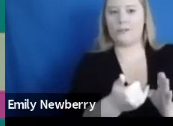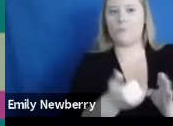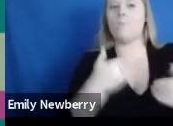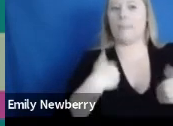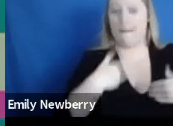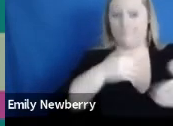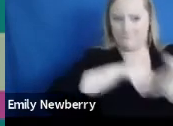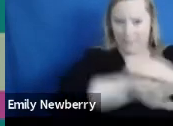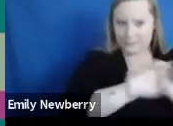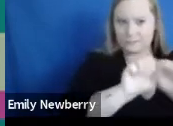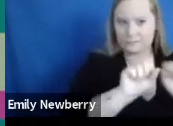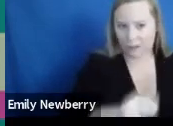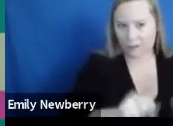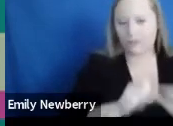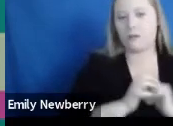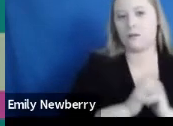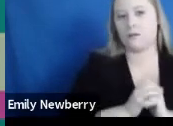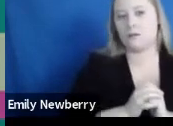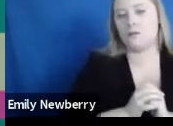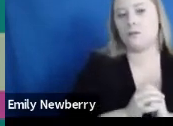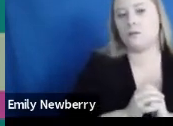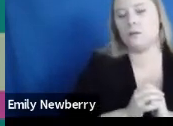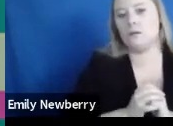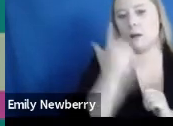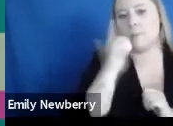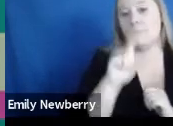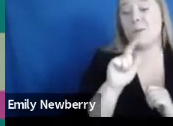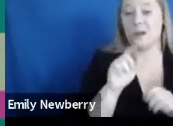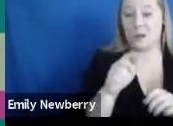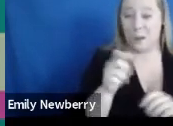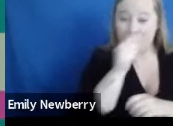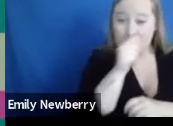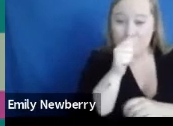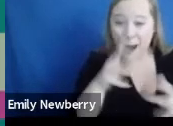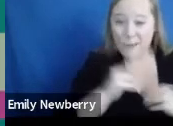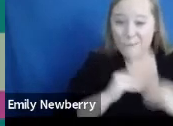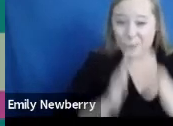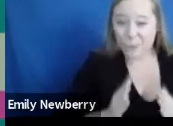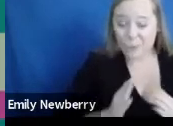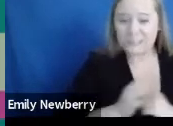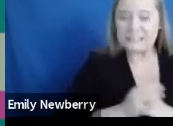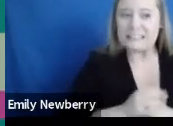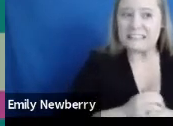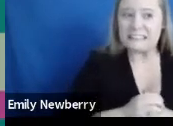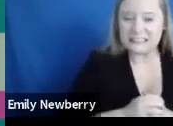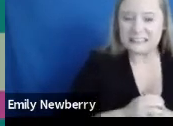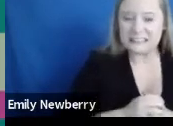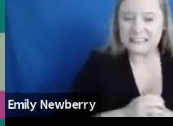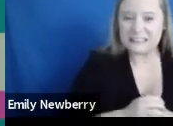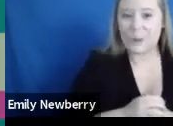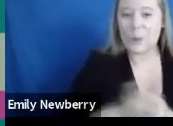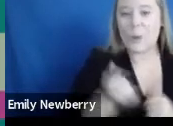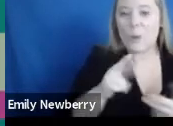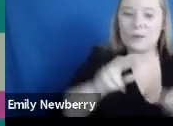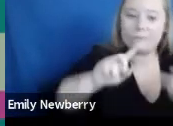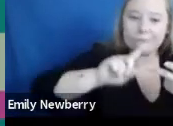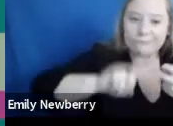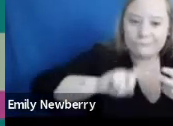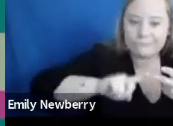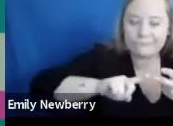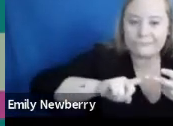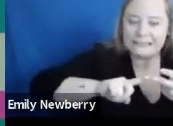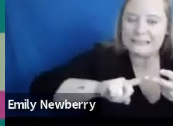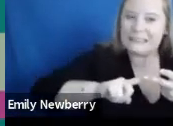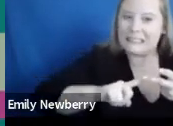wells. But for working with the private owners and the Navajo Nation, what we try and do